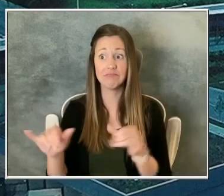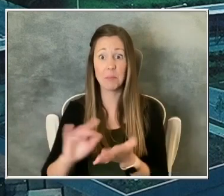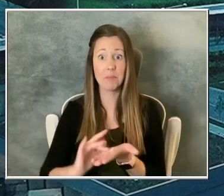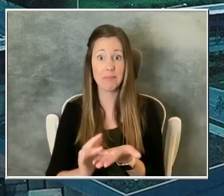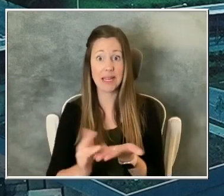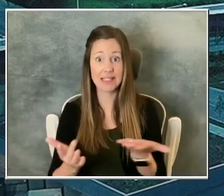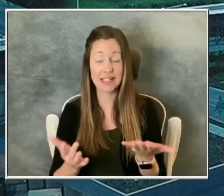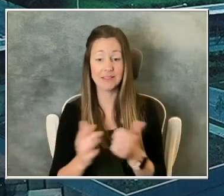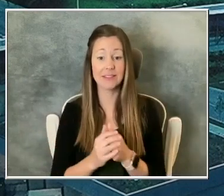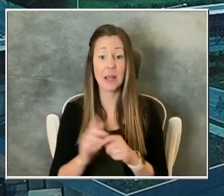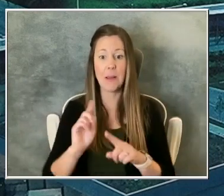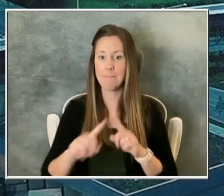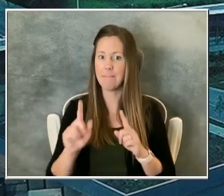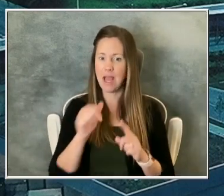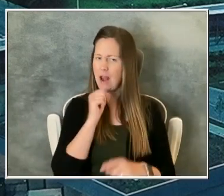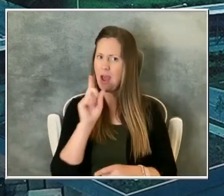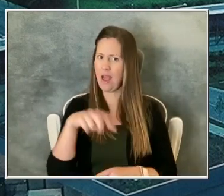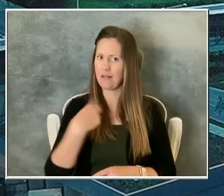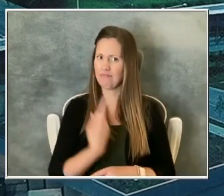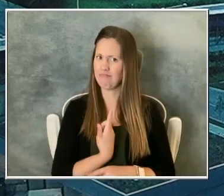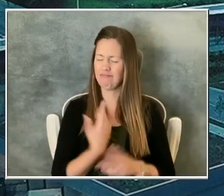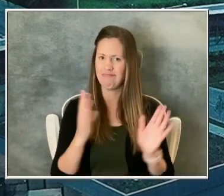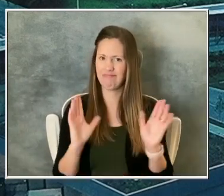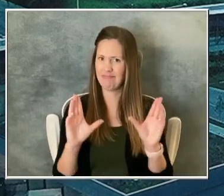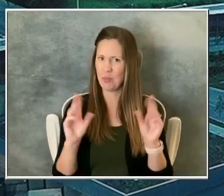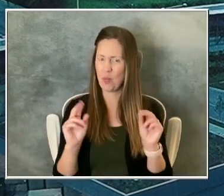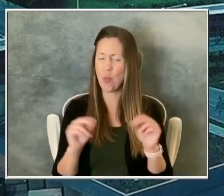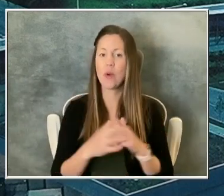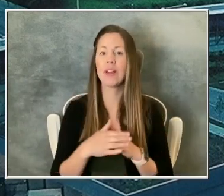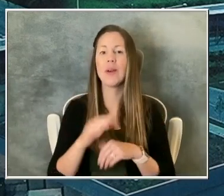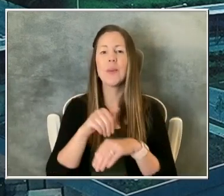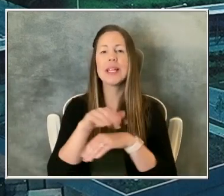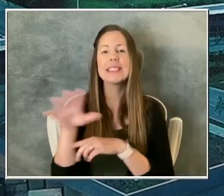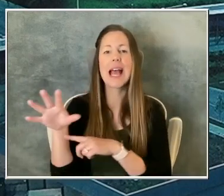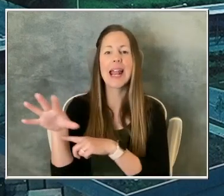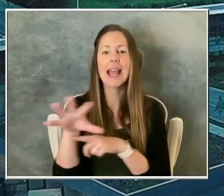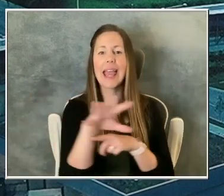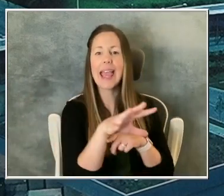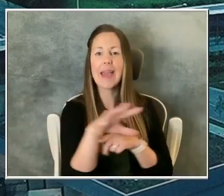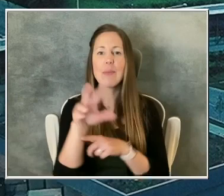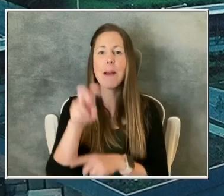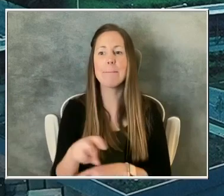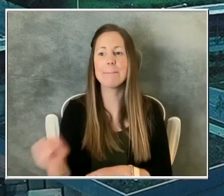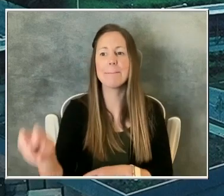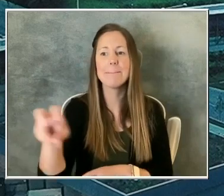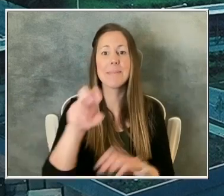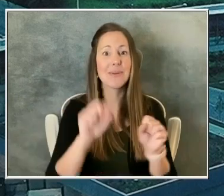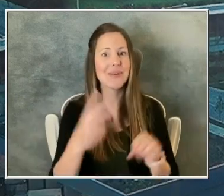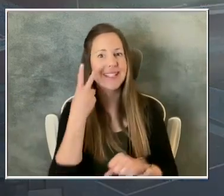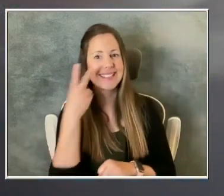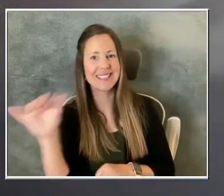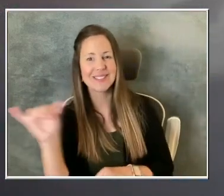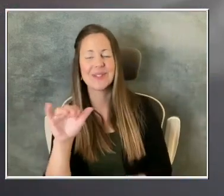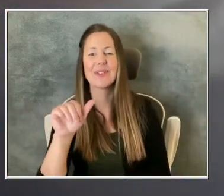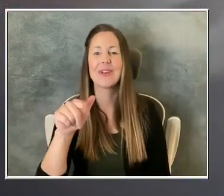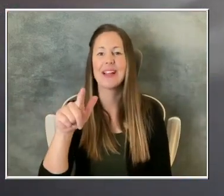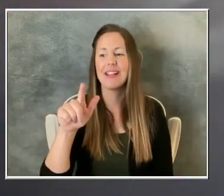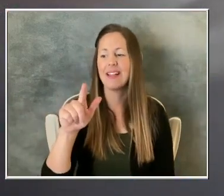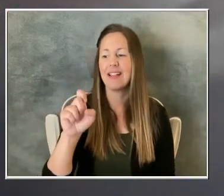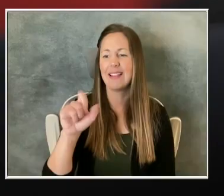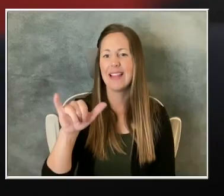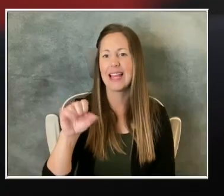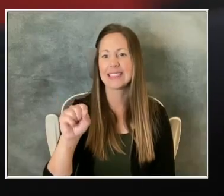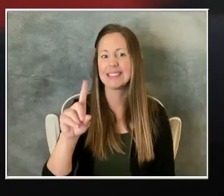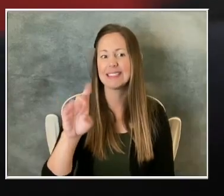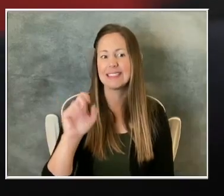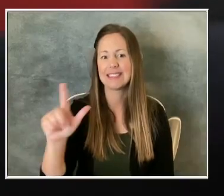like me, we sent a camera so you can see it too. Here's Alexis Del Cid. Just getting